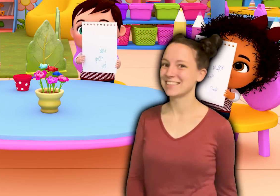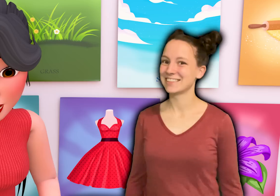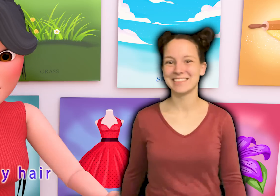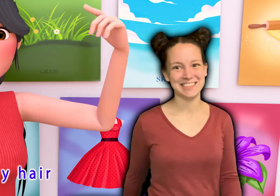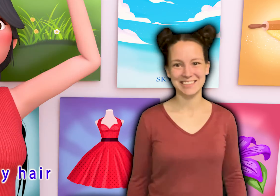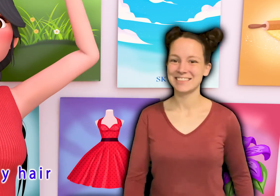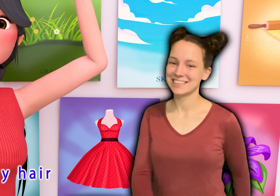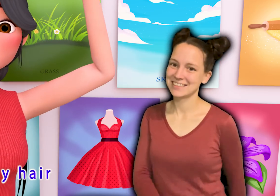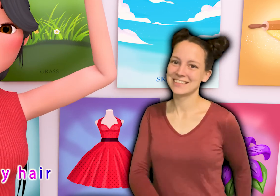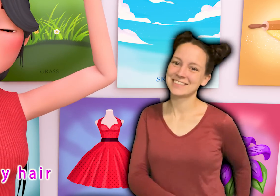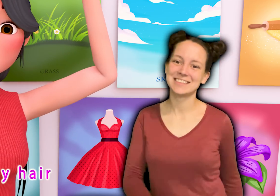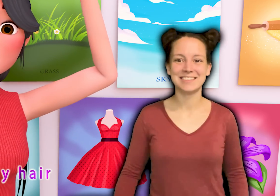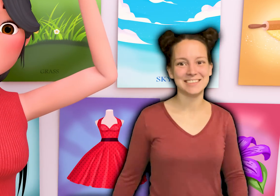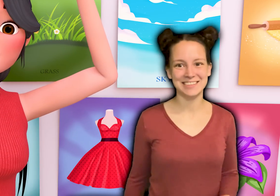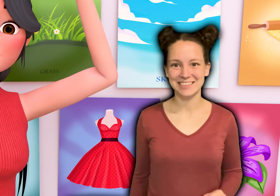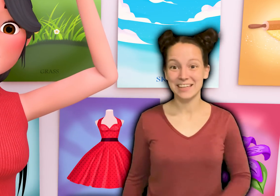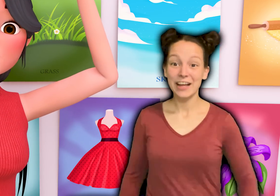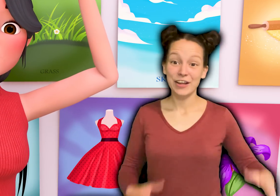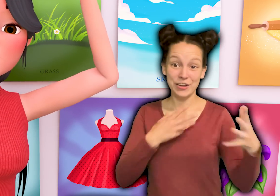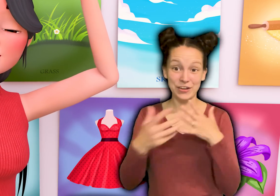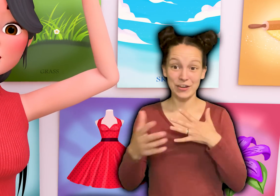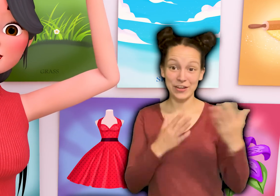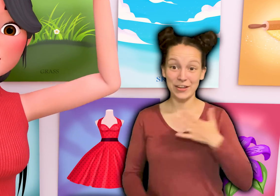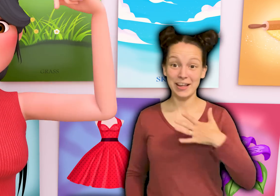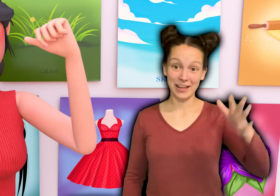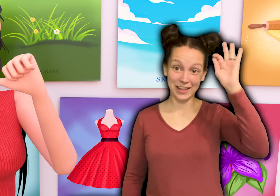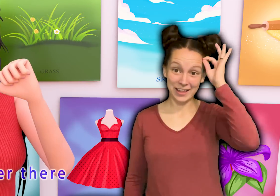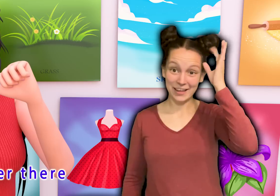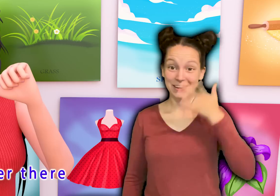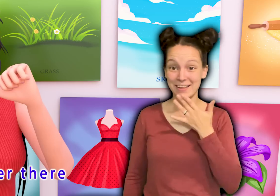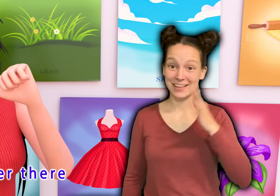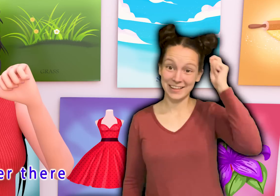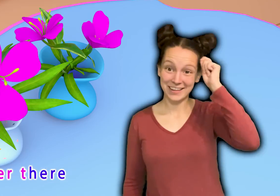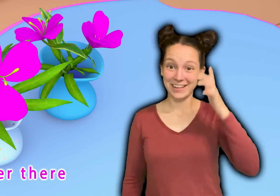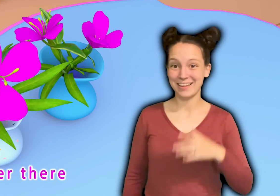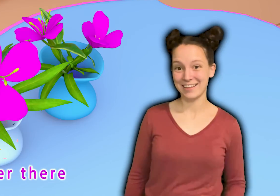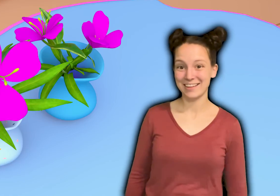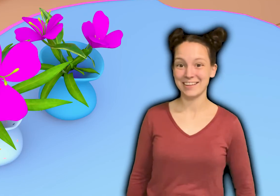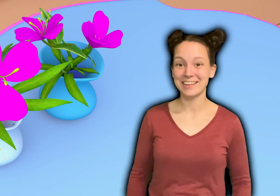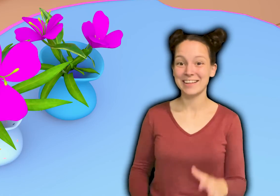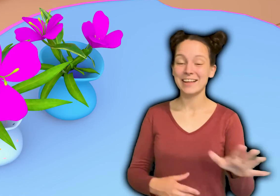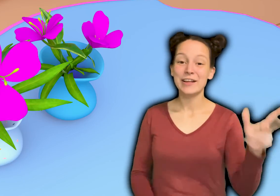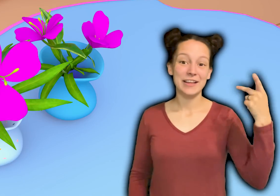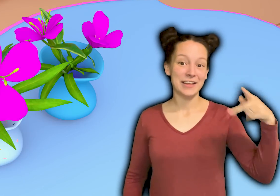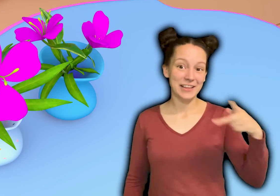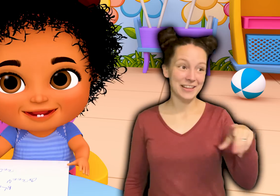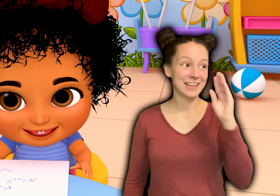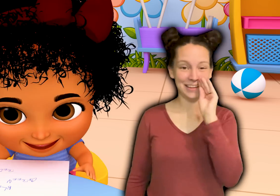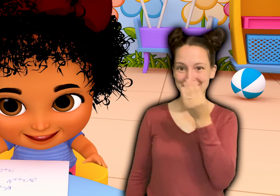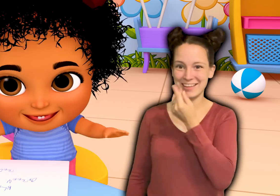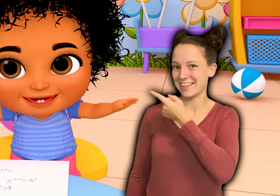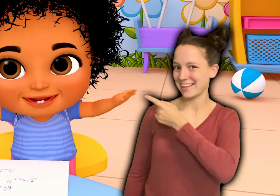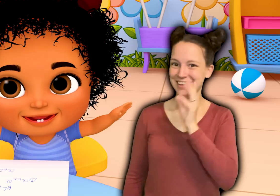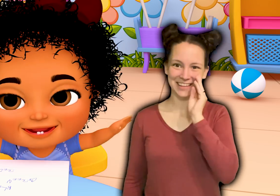shirt gray is the color of my hair of my hair purple is the flower over there